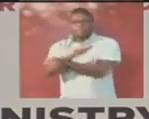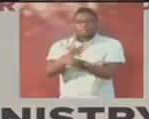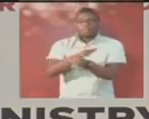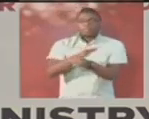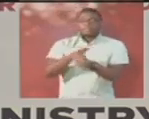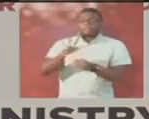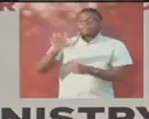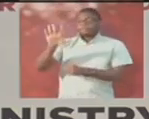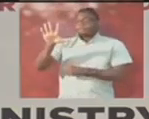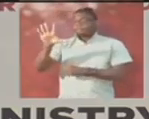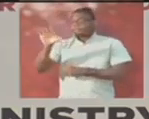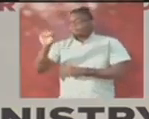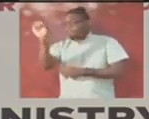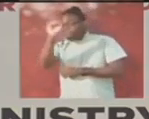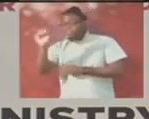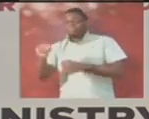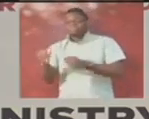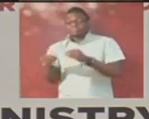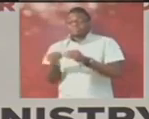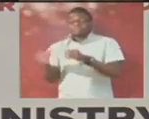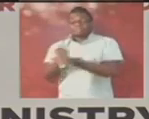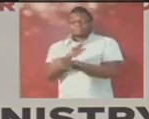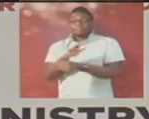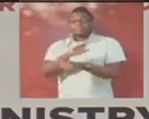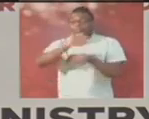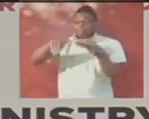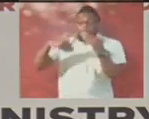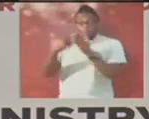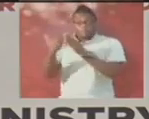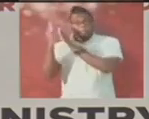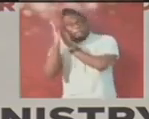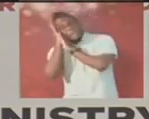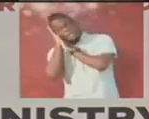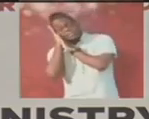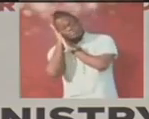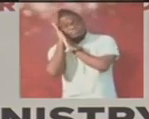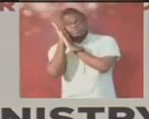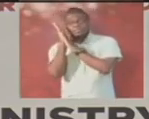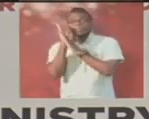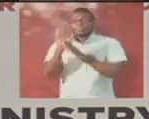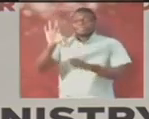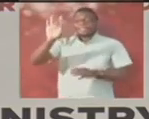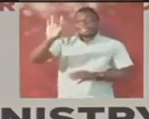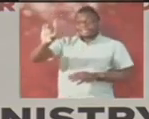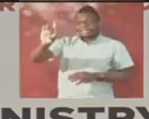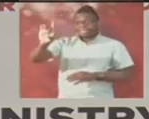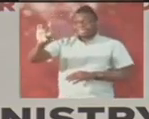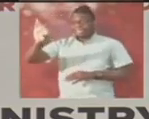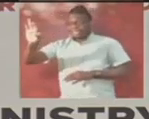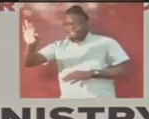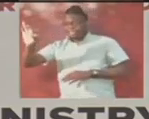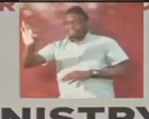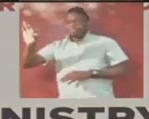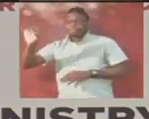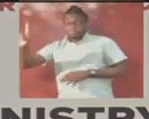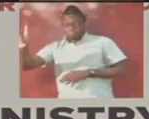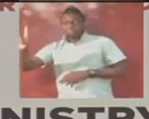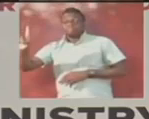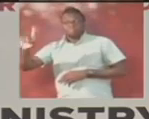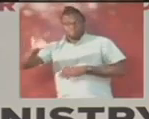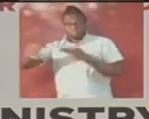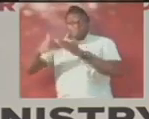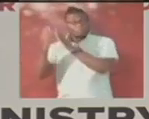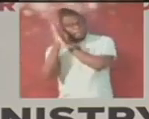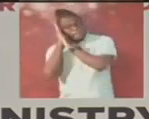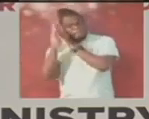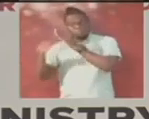the total number of beds available in the parallel healthcare system to 891. I'd like to reiterate to members